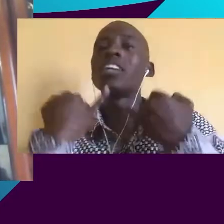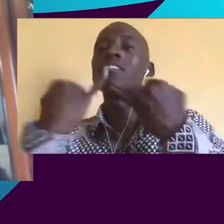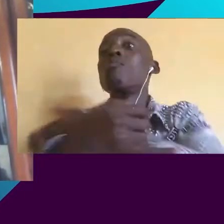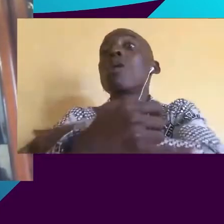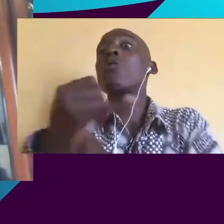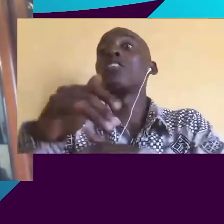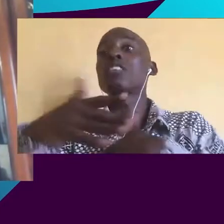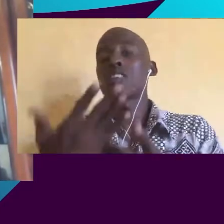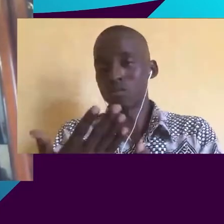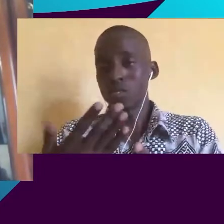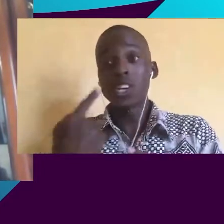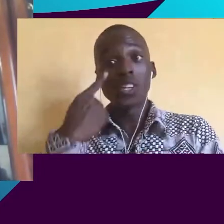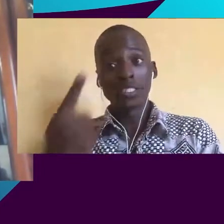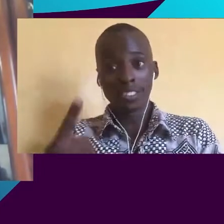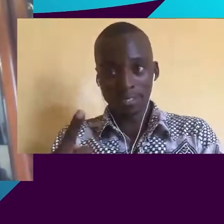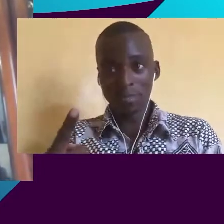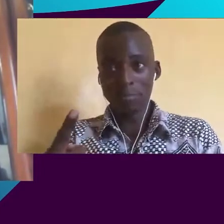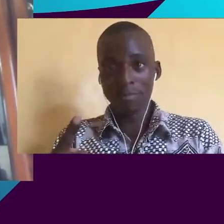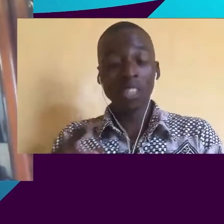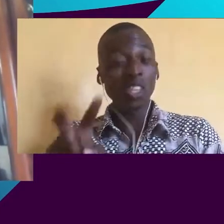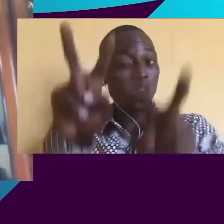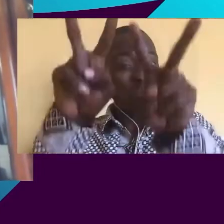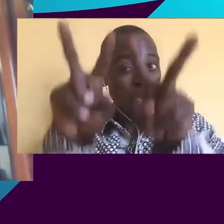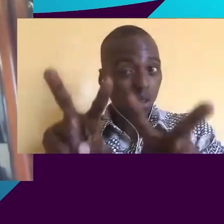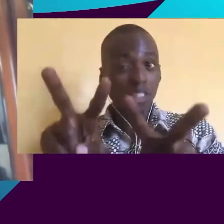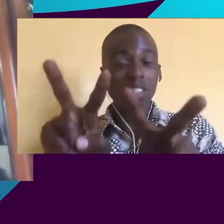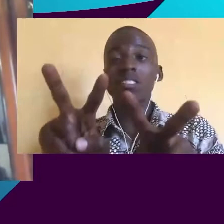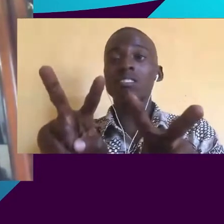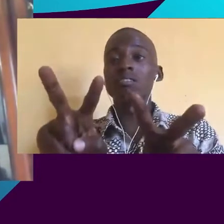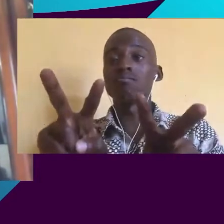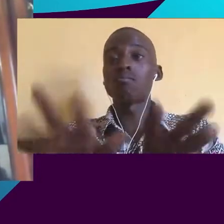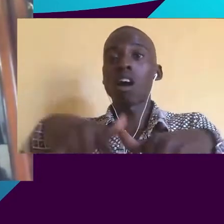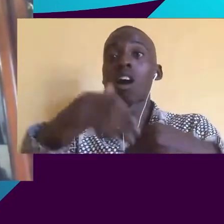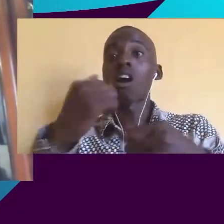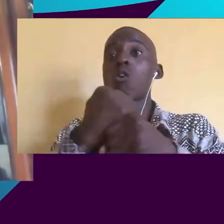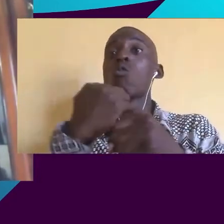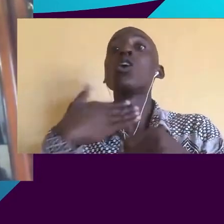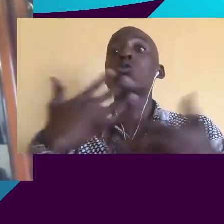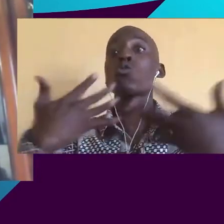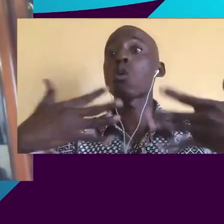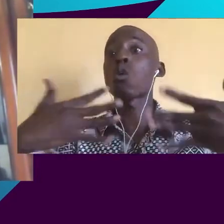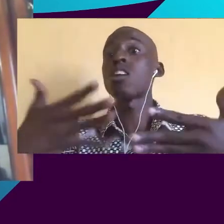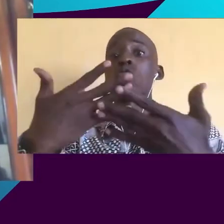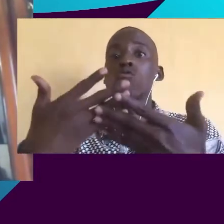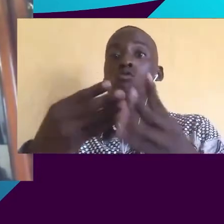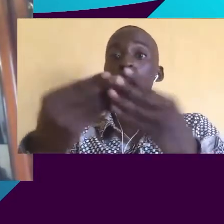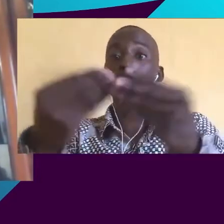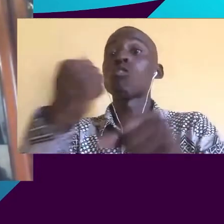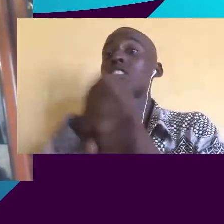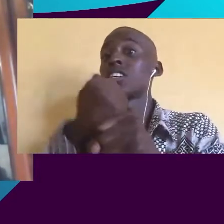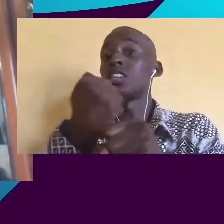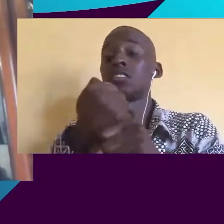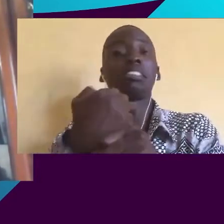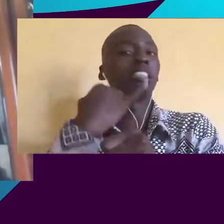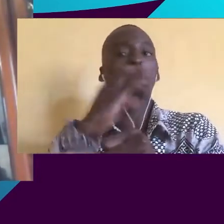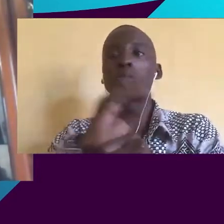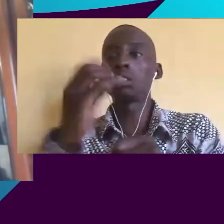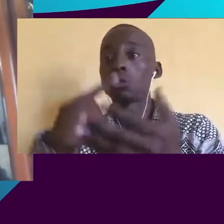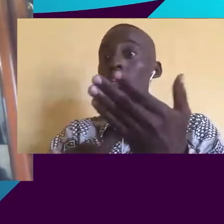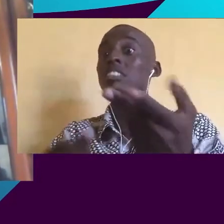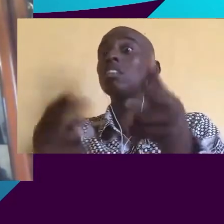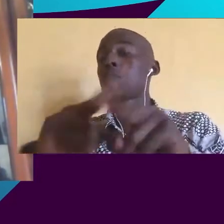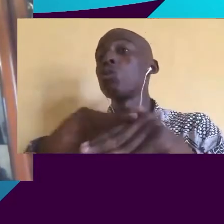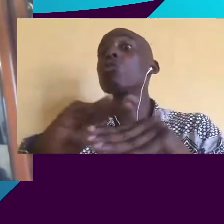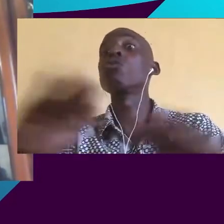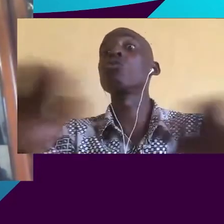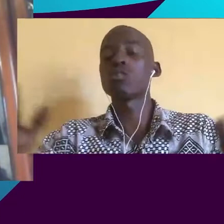that looking at the fundamentals of how we want to handle the girls, it's not really what it is. Okay?